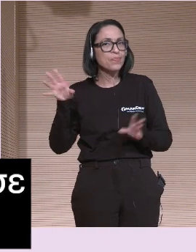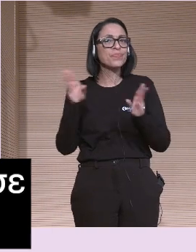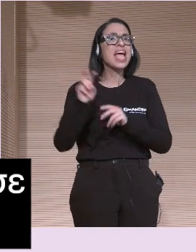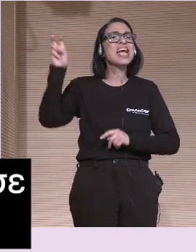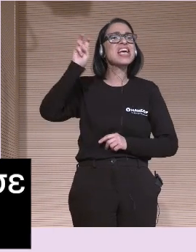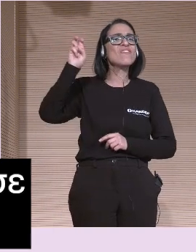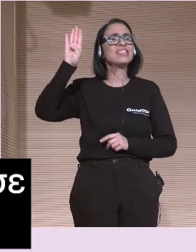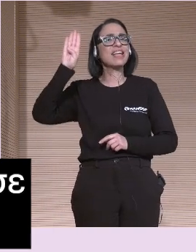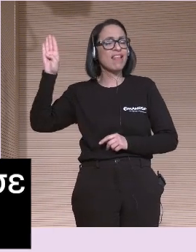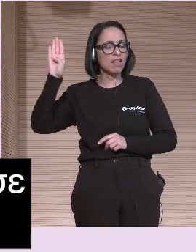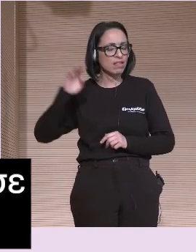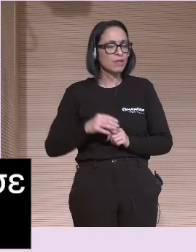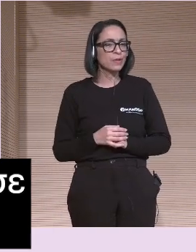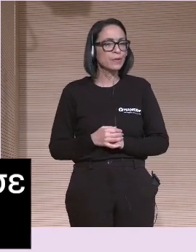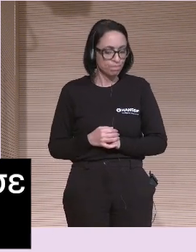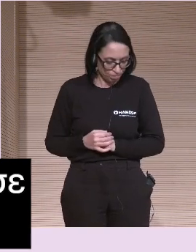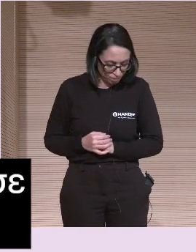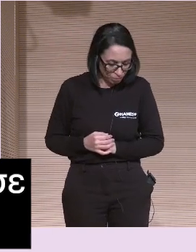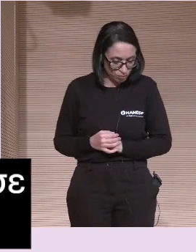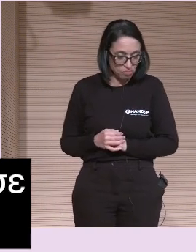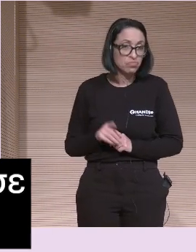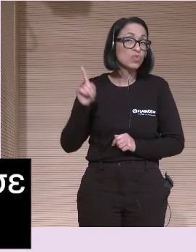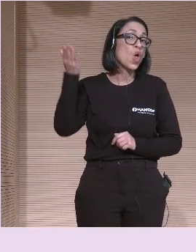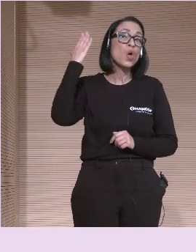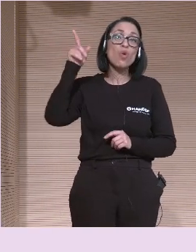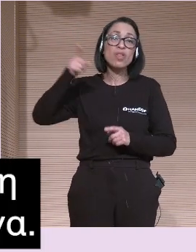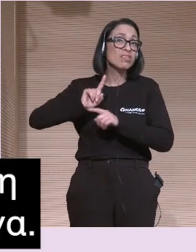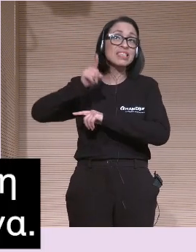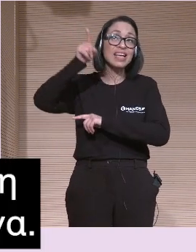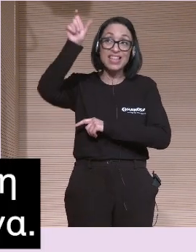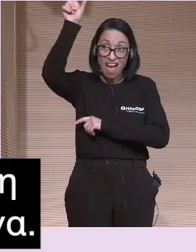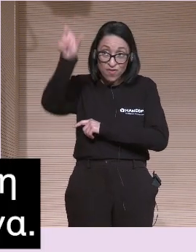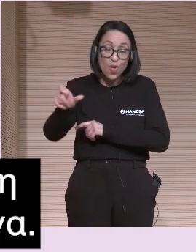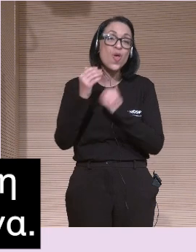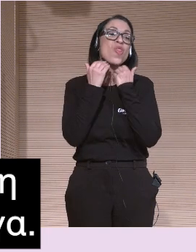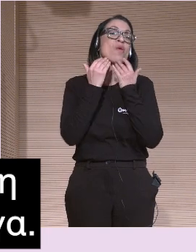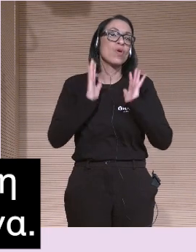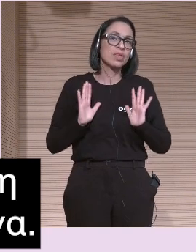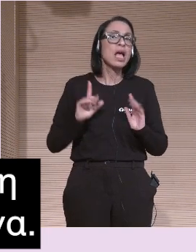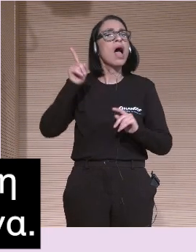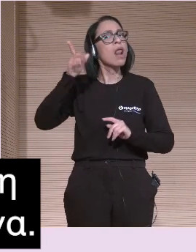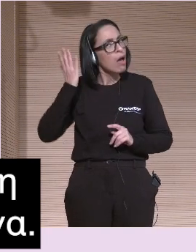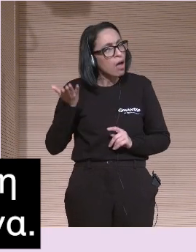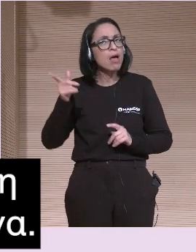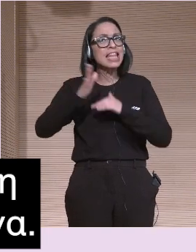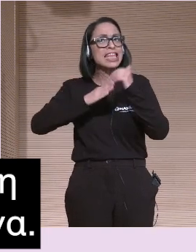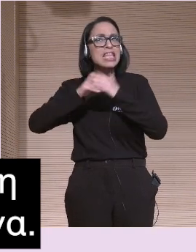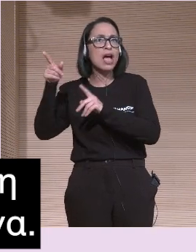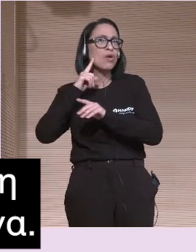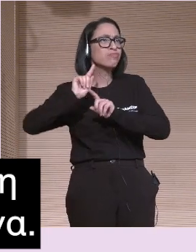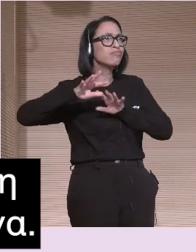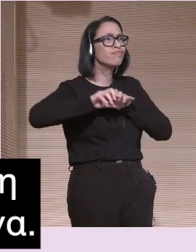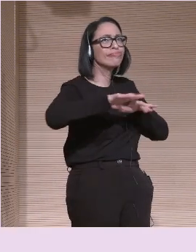And this was at a time that, he couldn't travel, but his art could. He later made it to the United Kingdom. He claimed asylum and he was granted